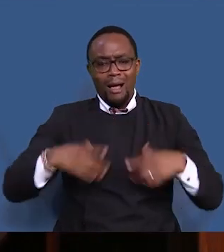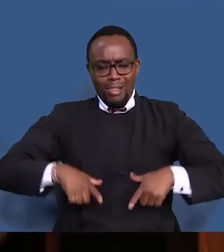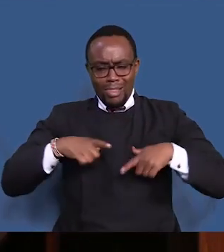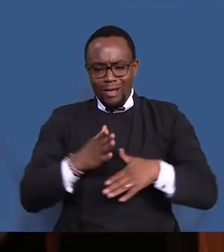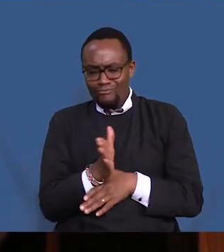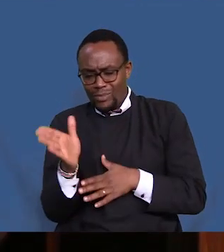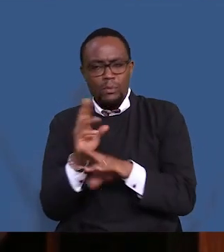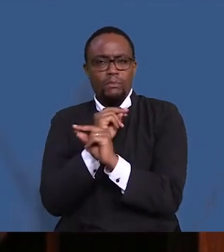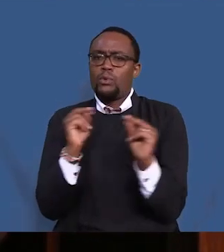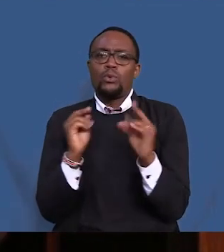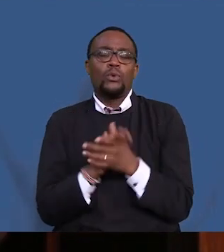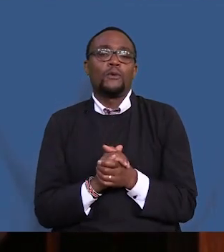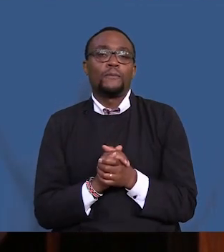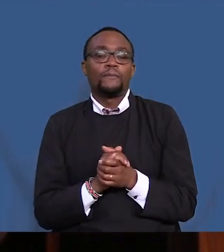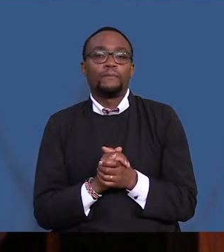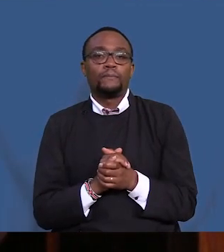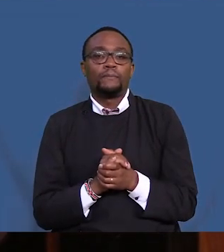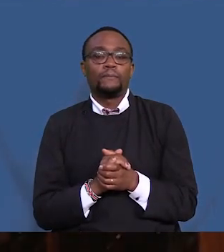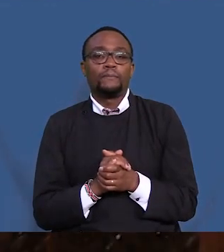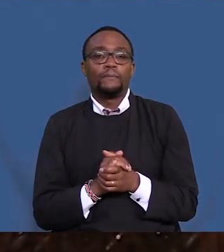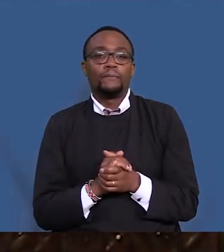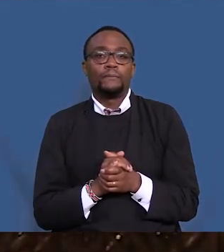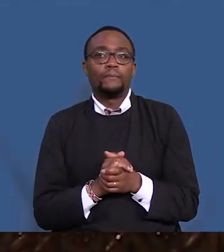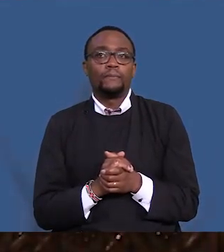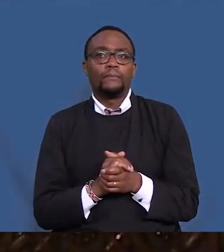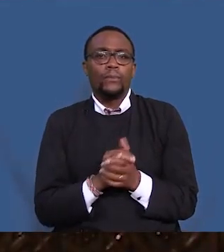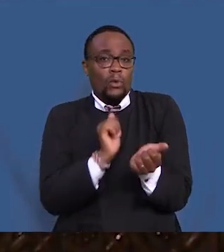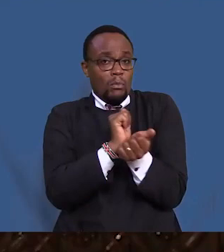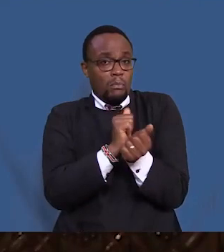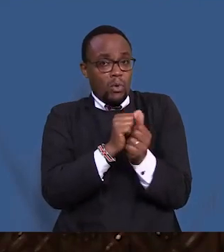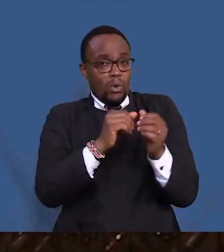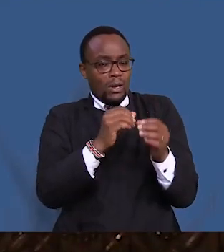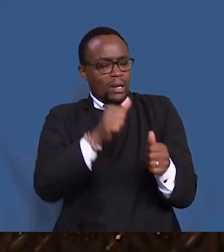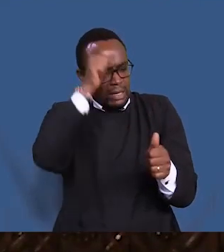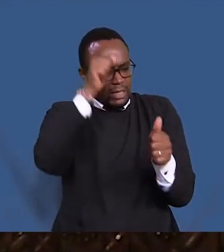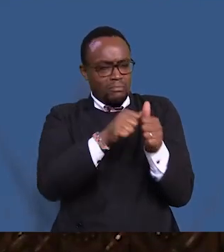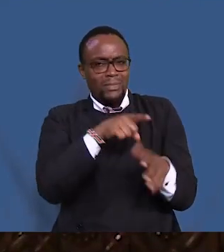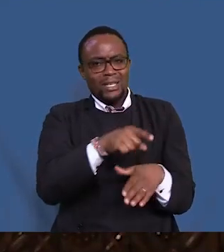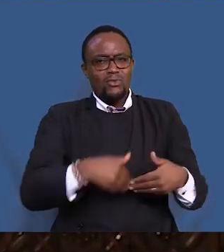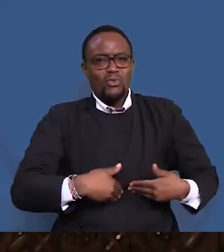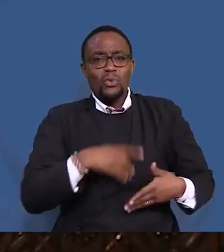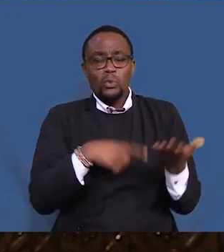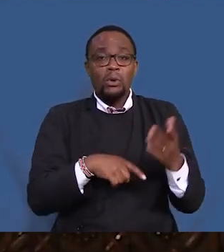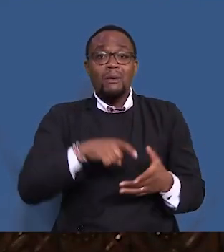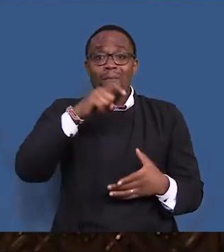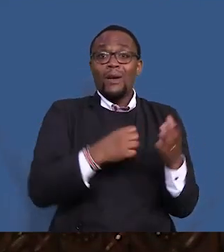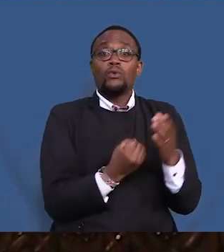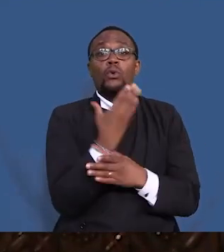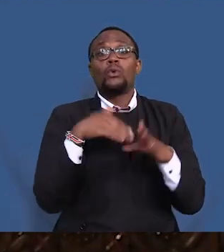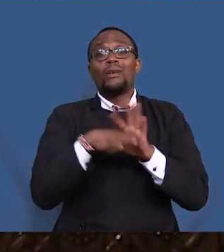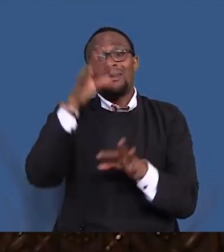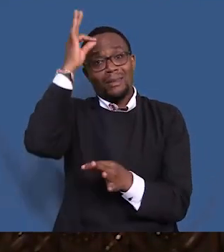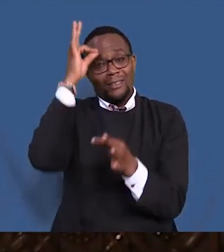please him he has chosen. What Paul is reminding Timothy is that, Timothy, you must grow in